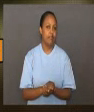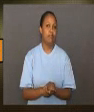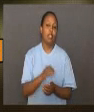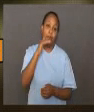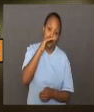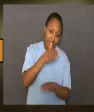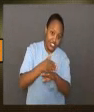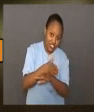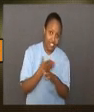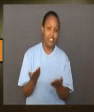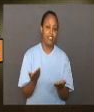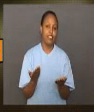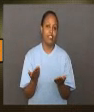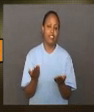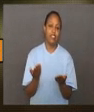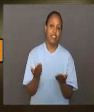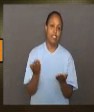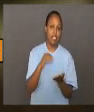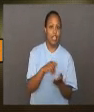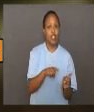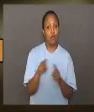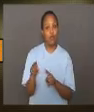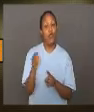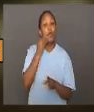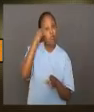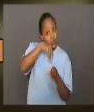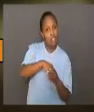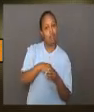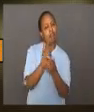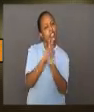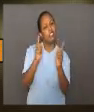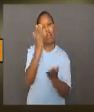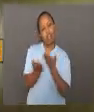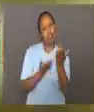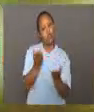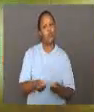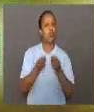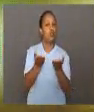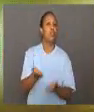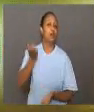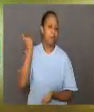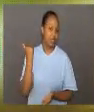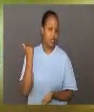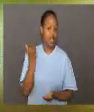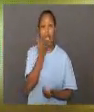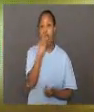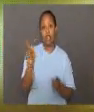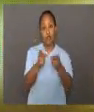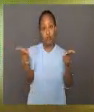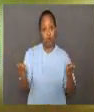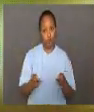firewood for his fuel, and service as domestic servants. In some